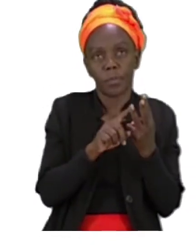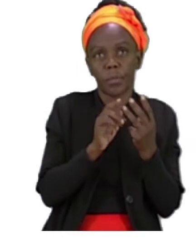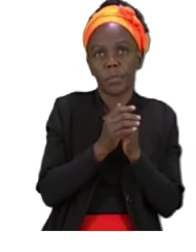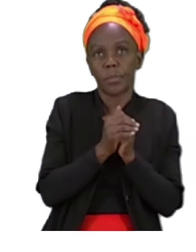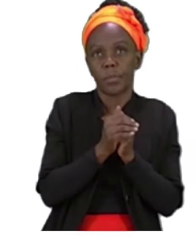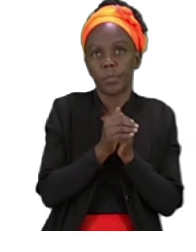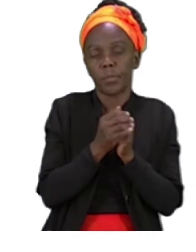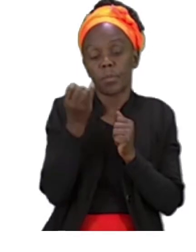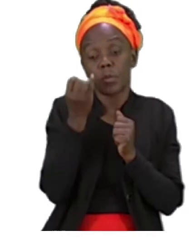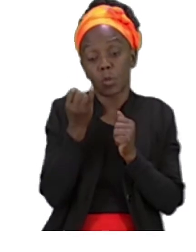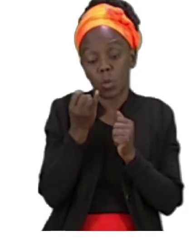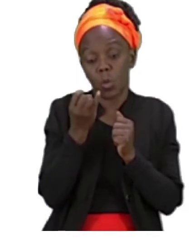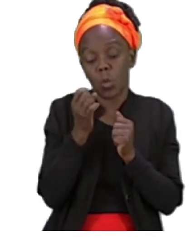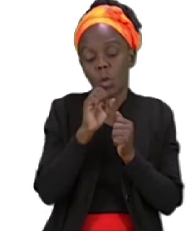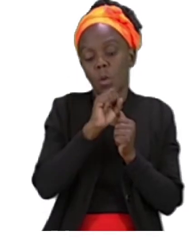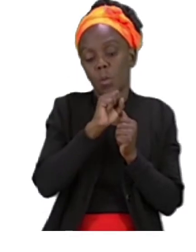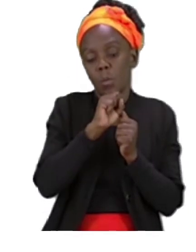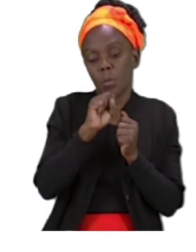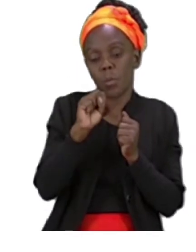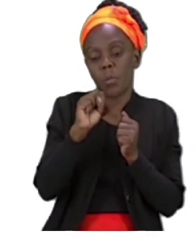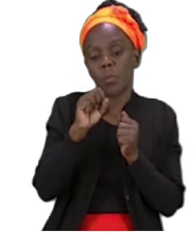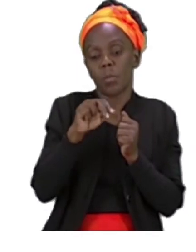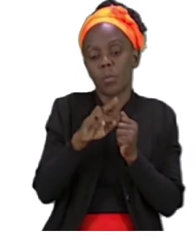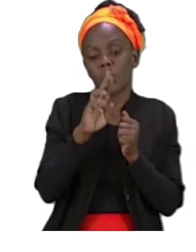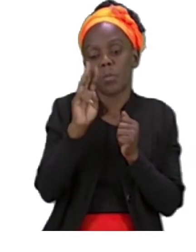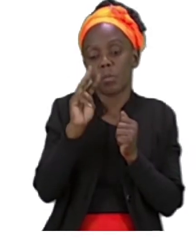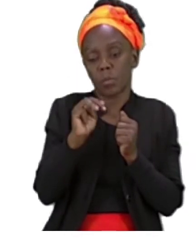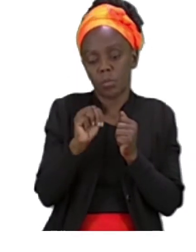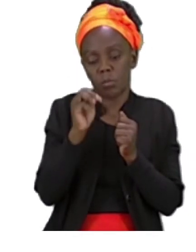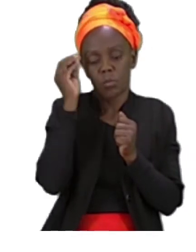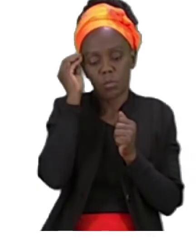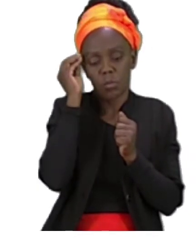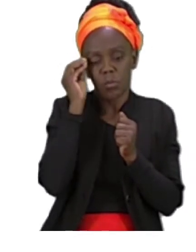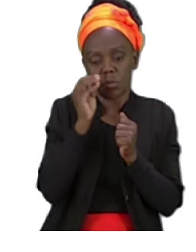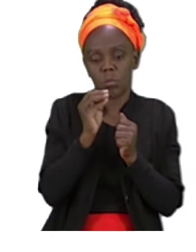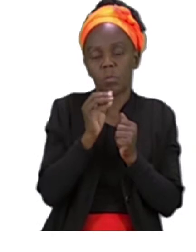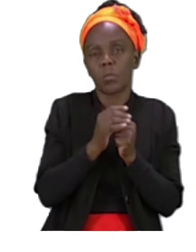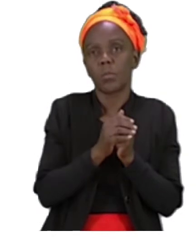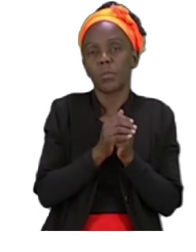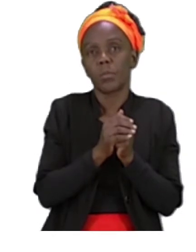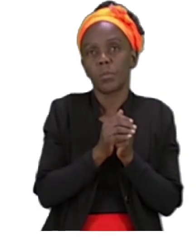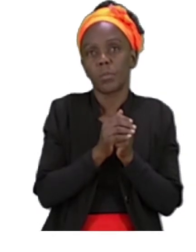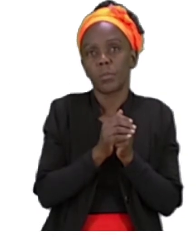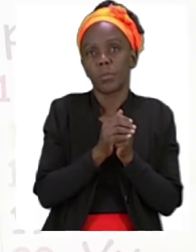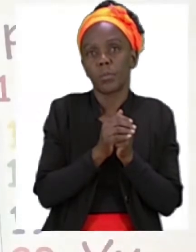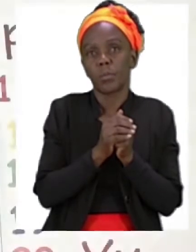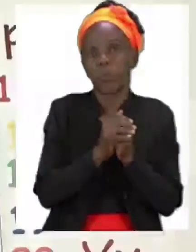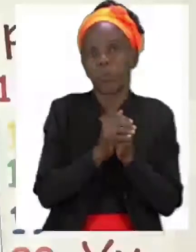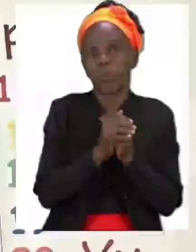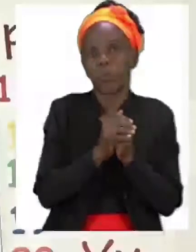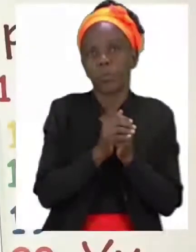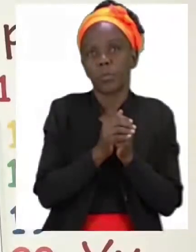says, draw the sum if you are struggling. So instead of drawing the sum, we've actually